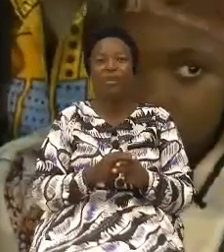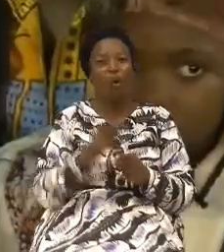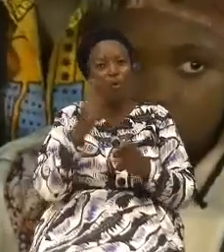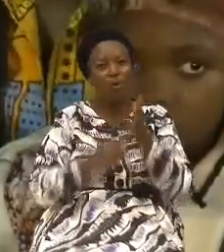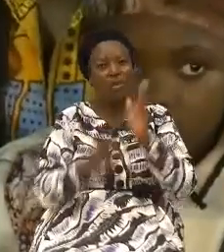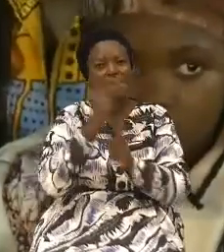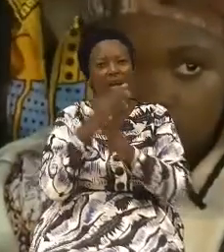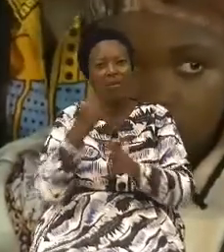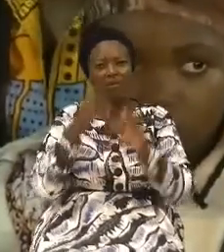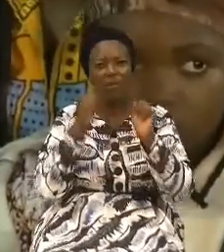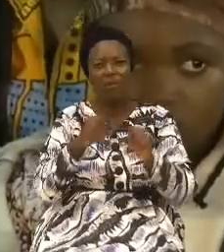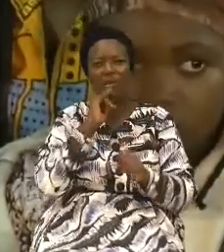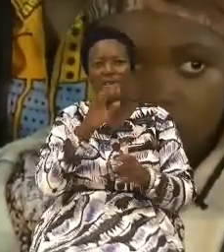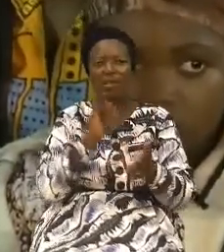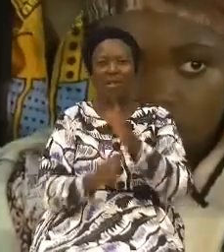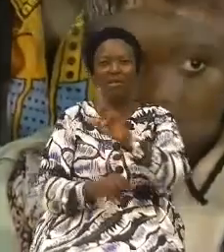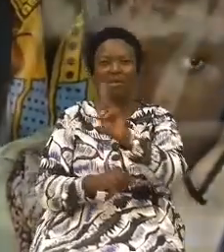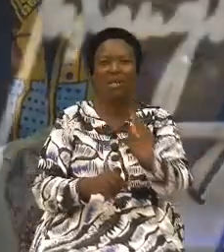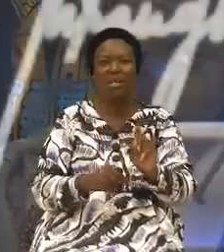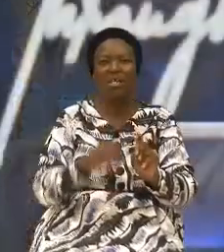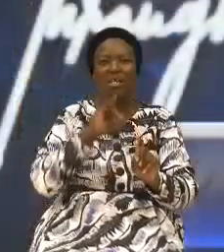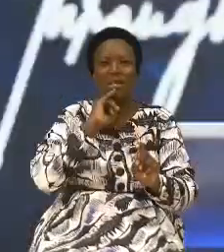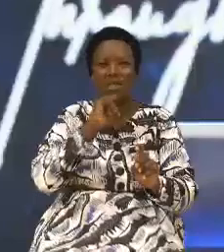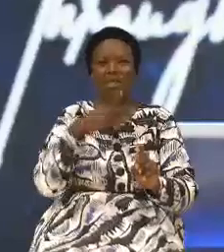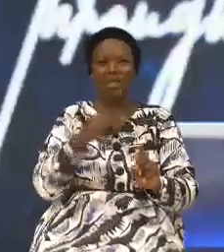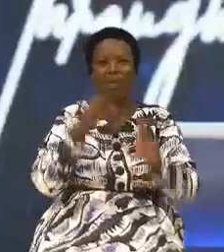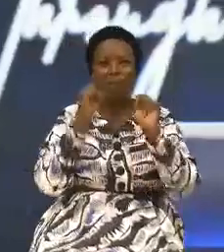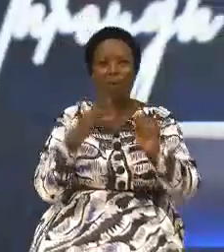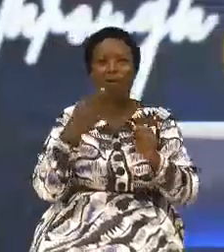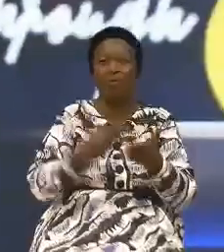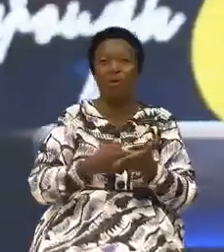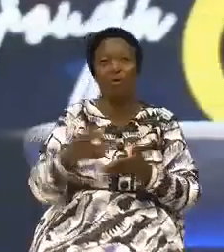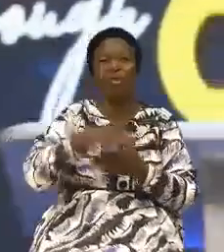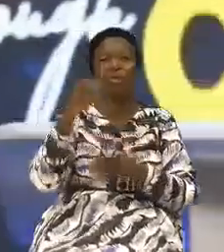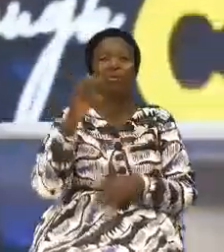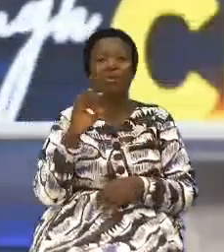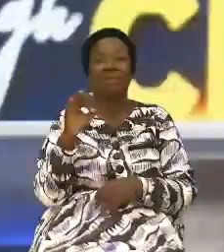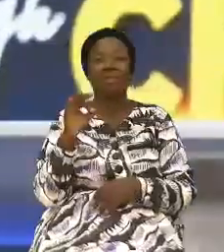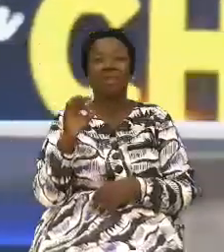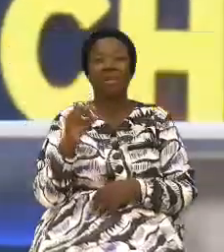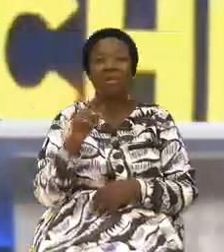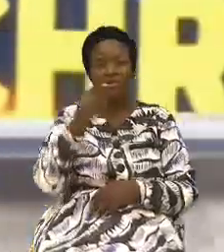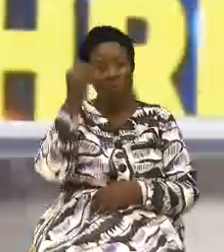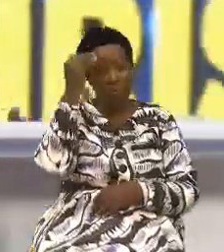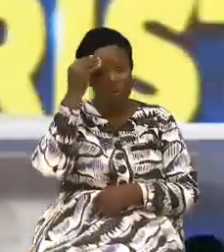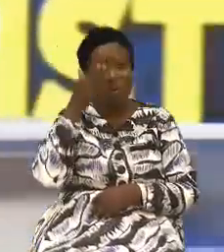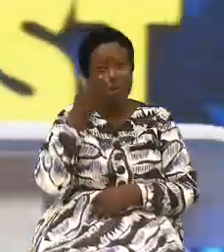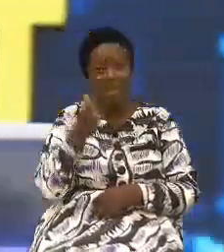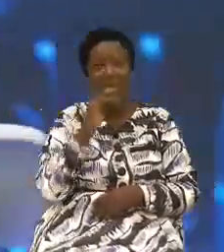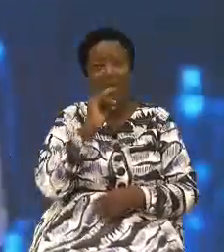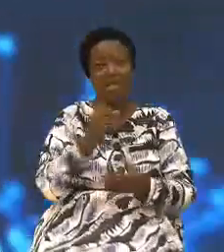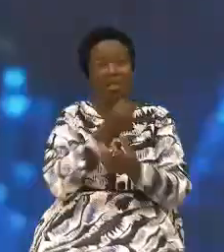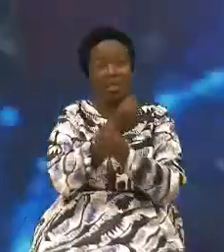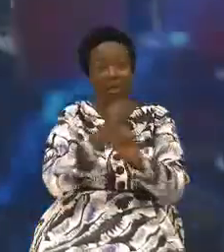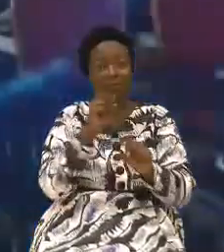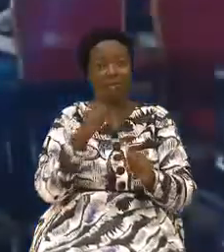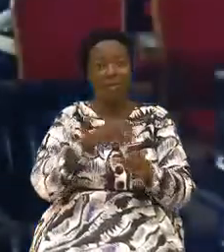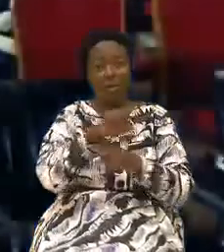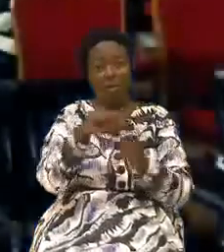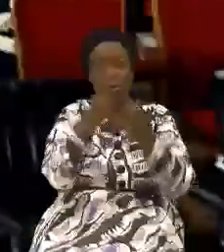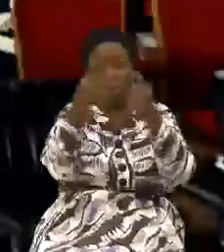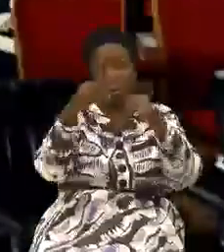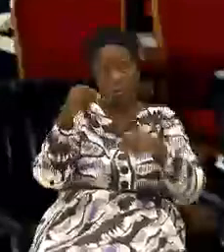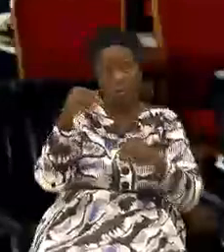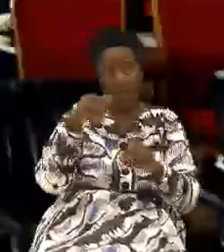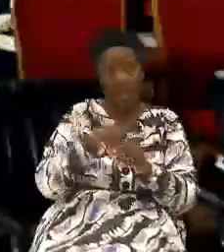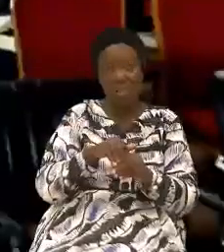power is that? It's the power of the Holy Ghost. You know, there is salvation when you come in at the door